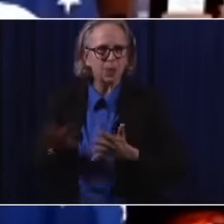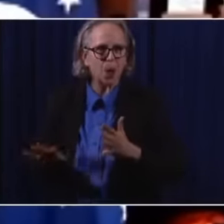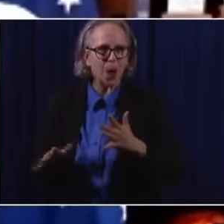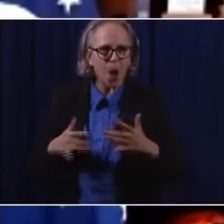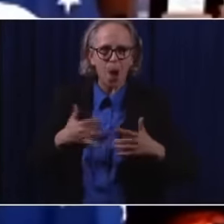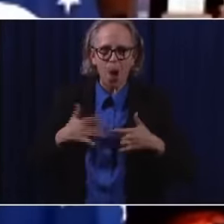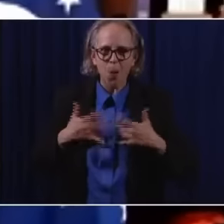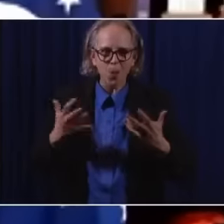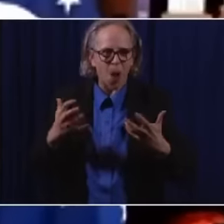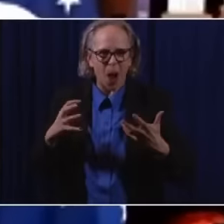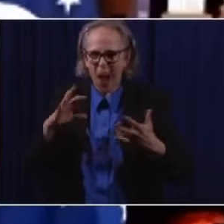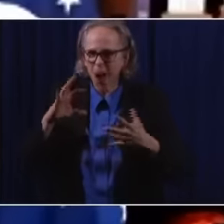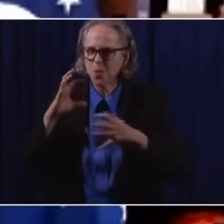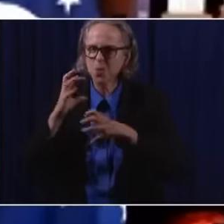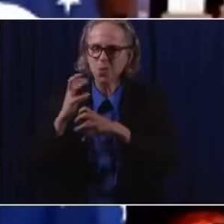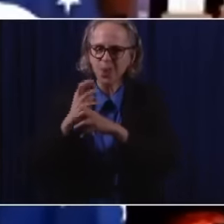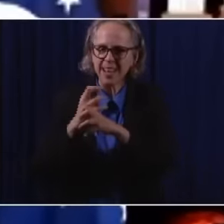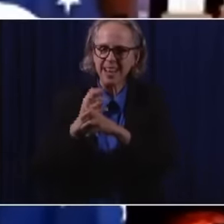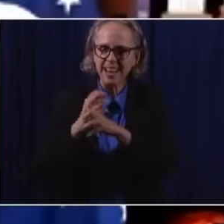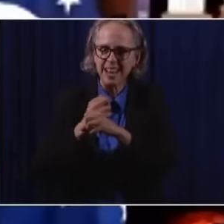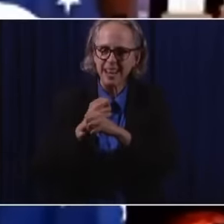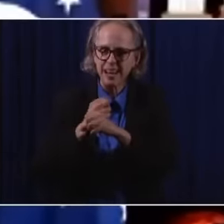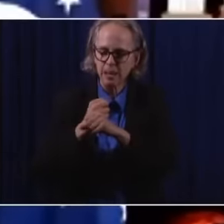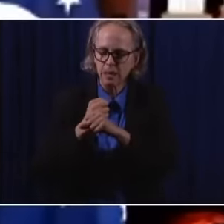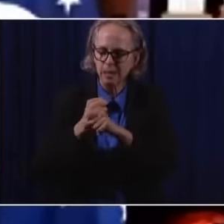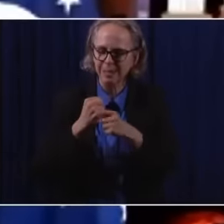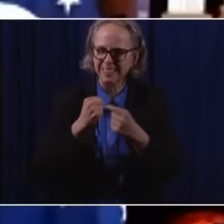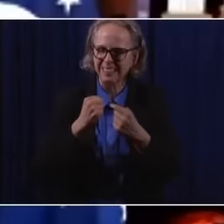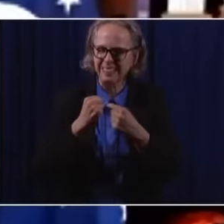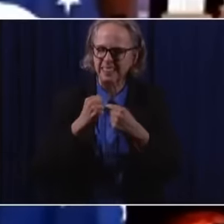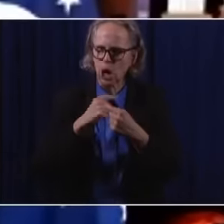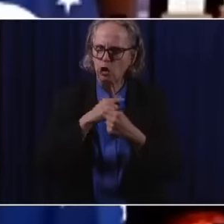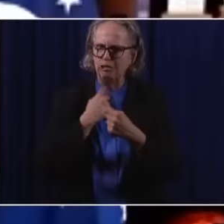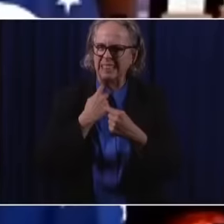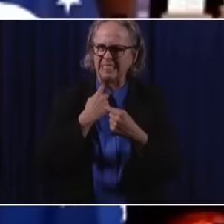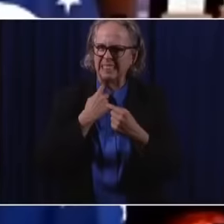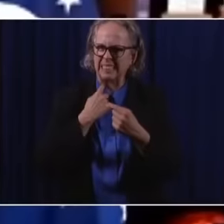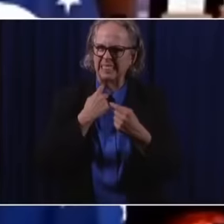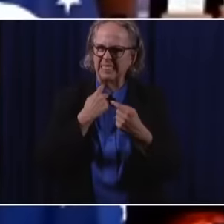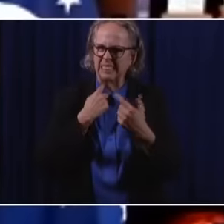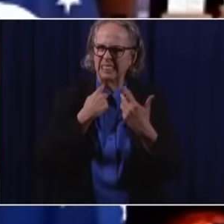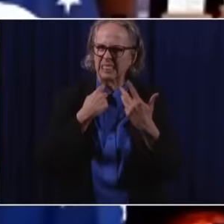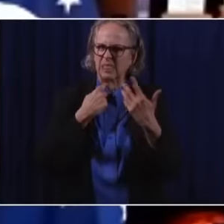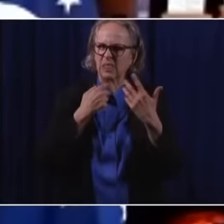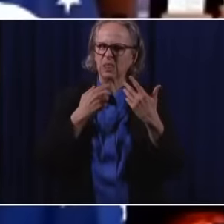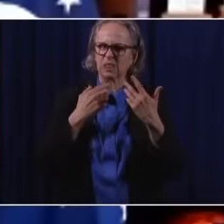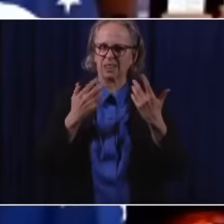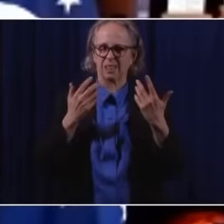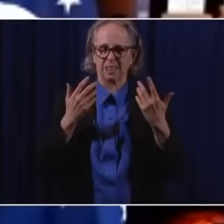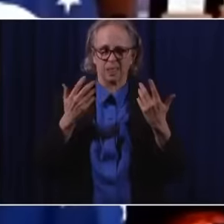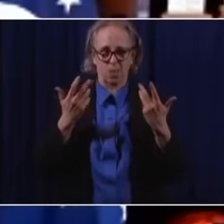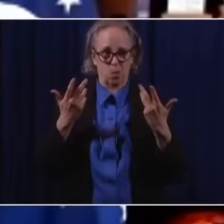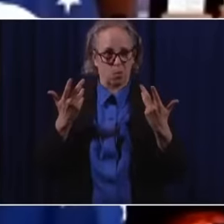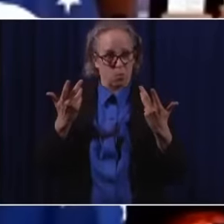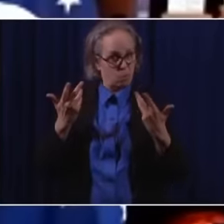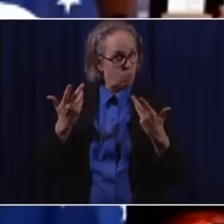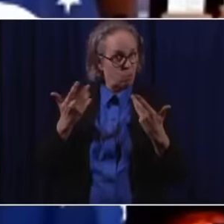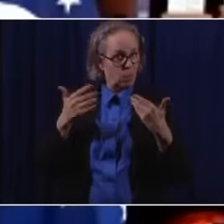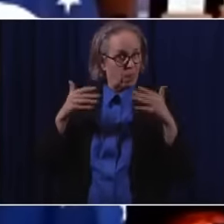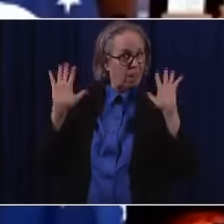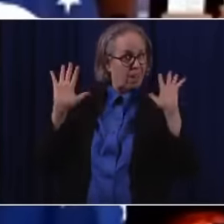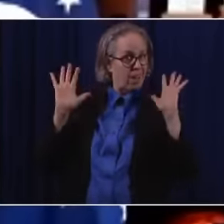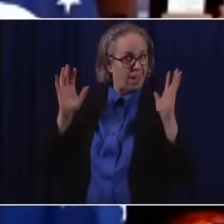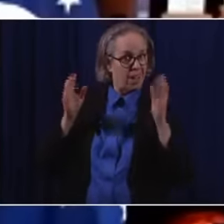They could lose their season if they don't comply, and so they felt good about